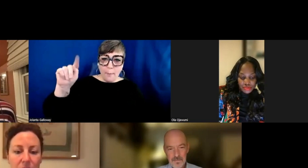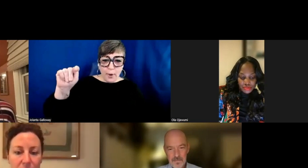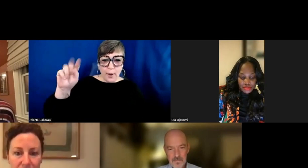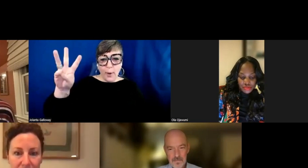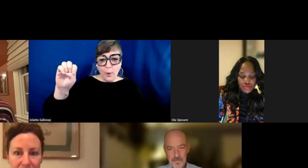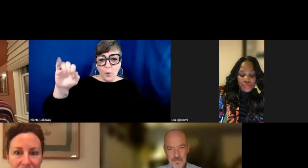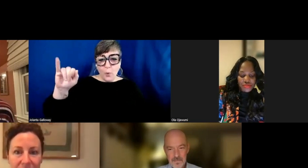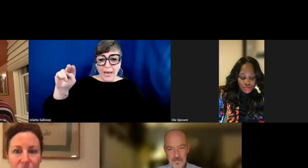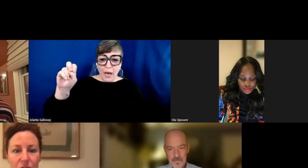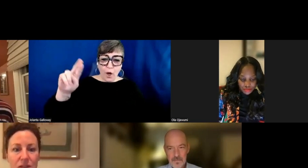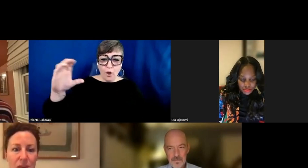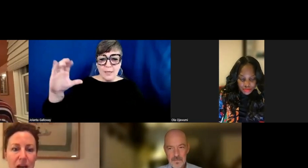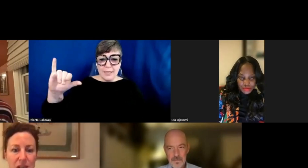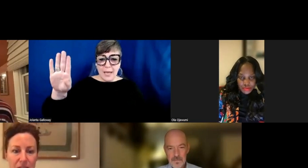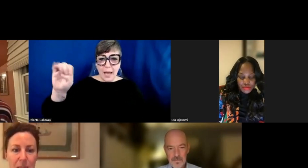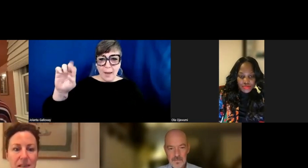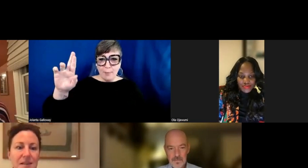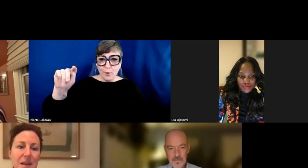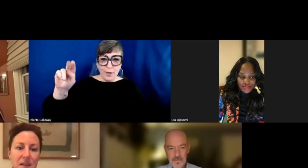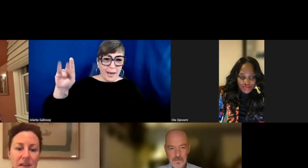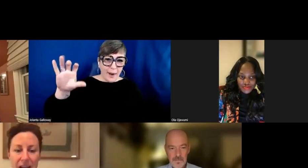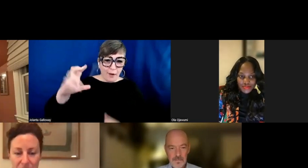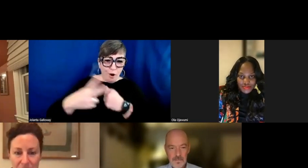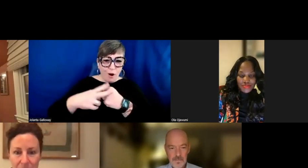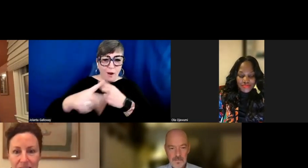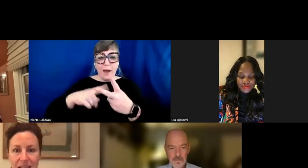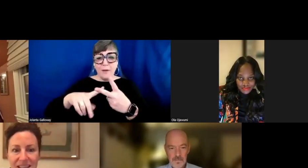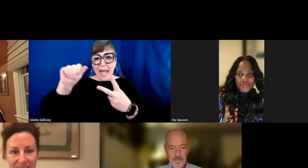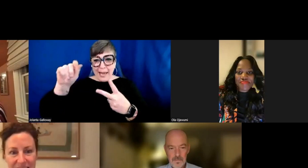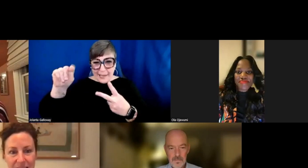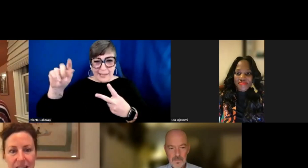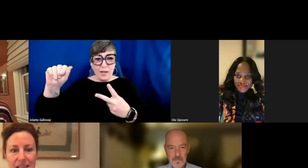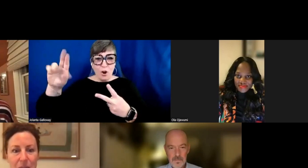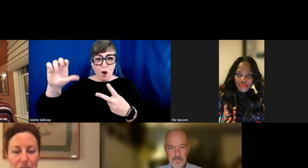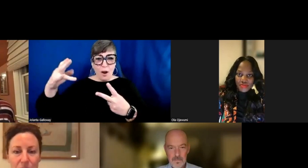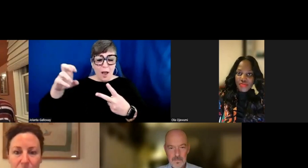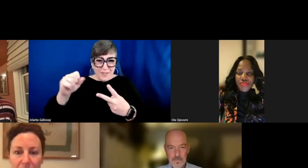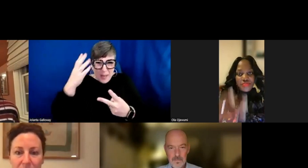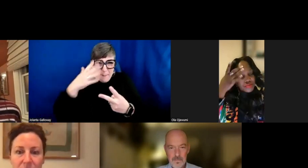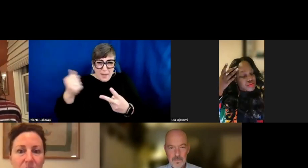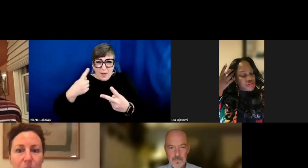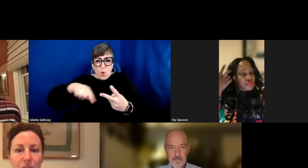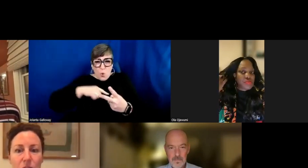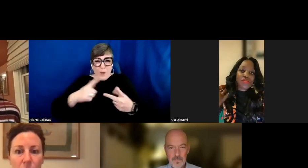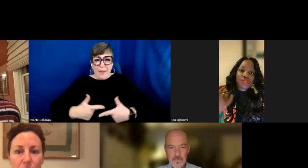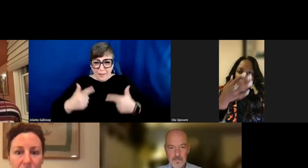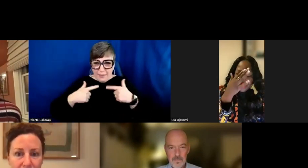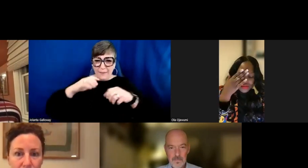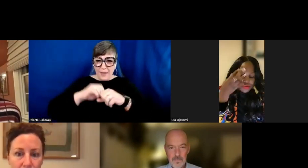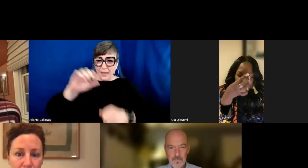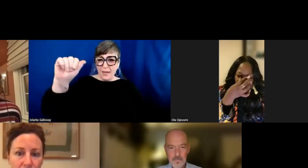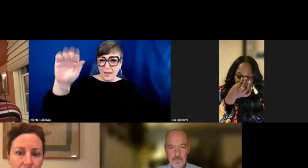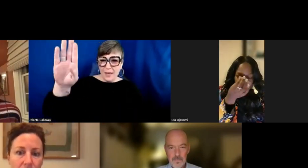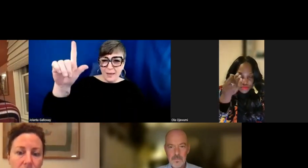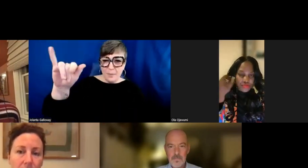with stories of disability. It's just because of ableism and the lack of disability studies as an academic field in the past, people ignored that